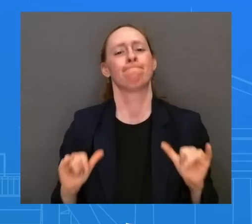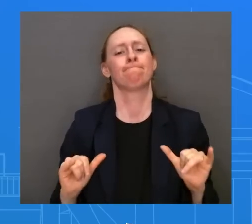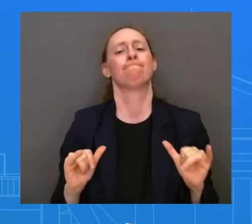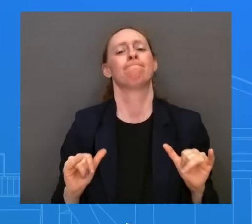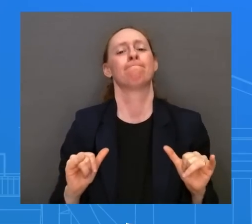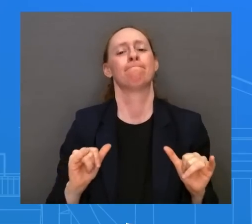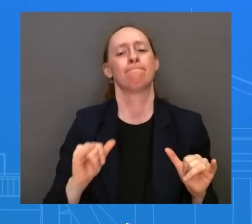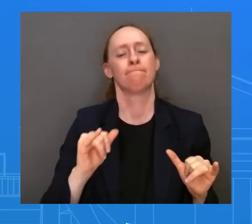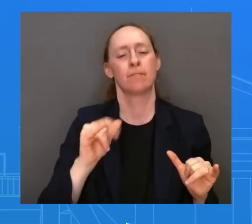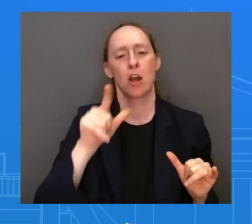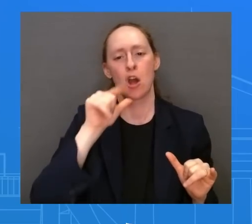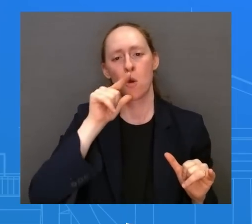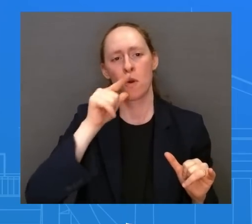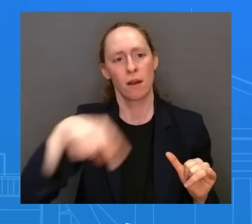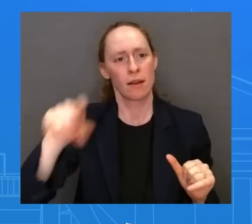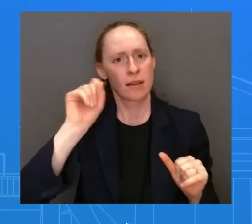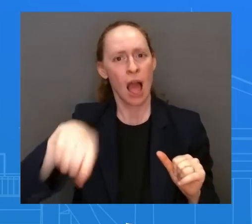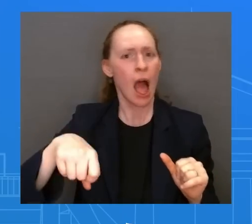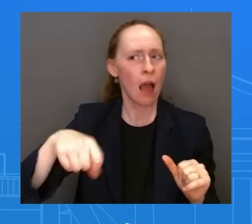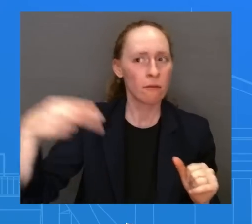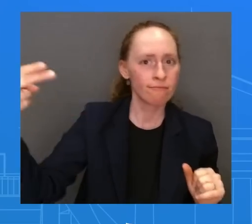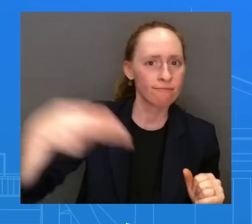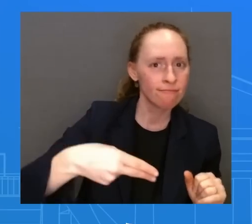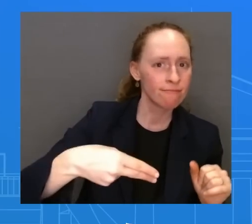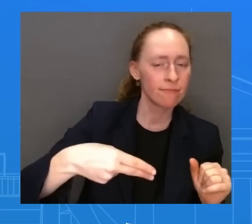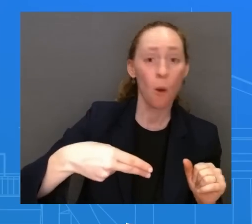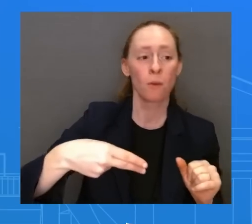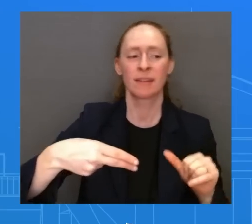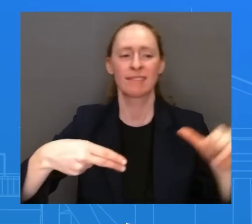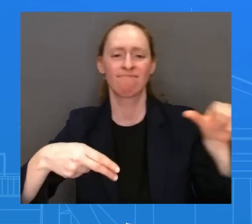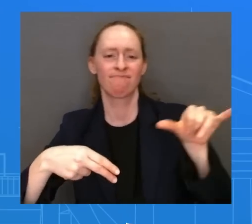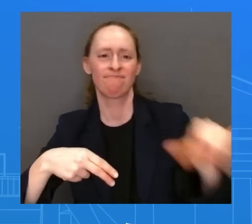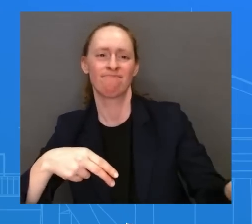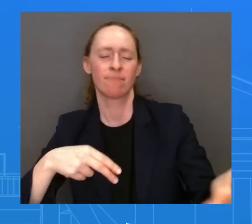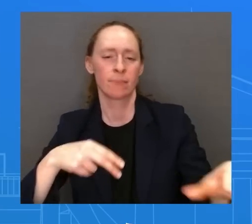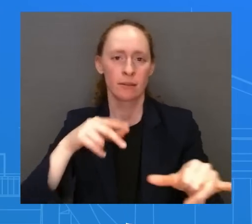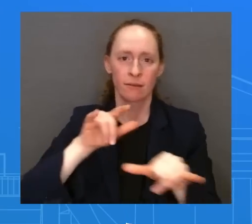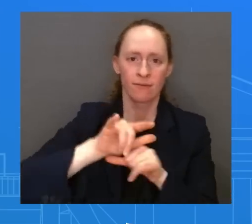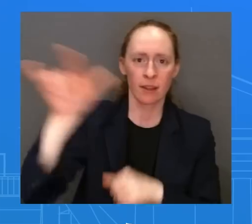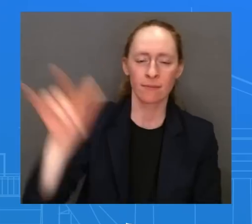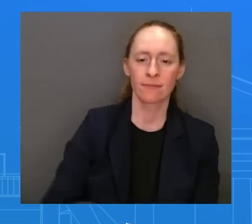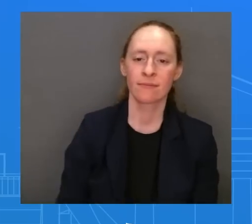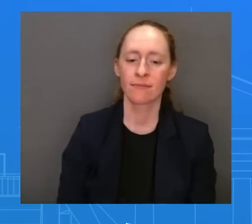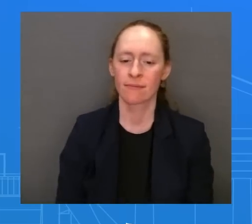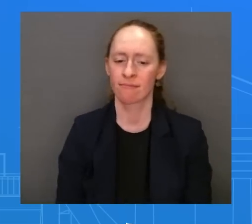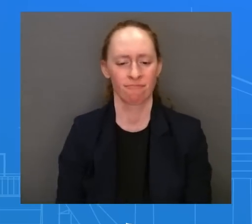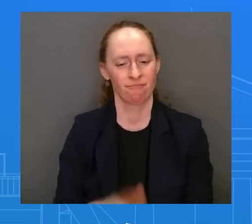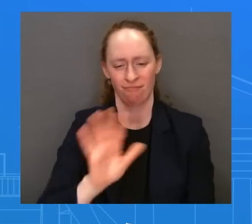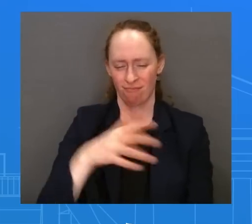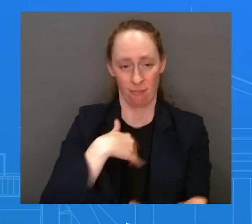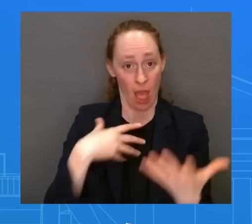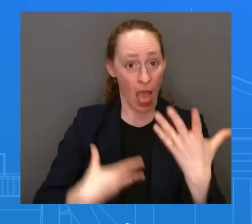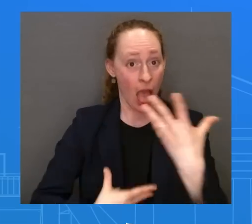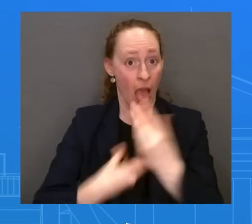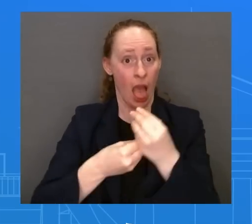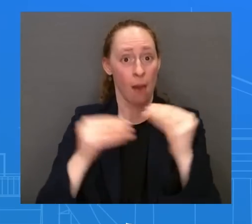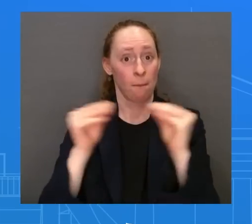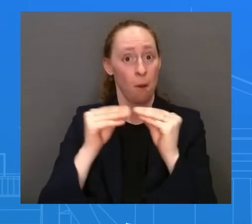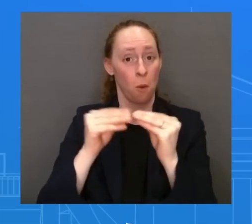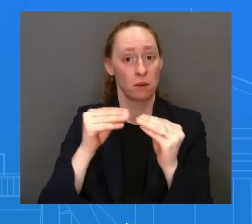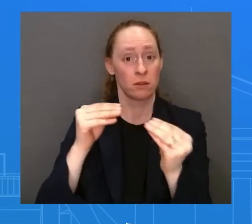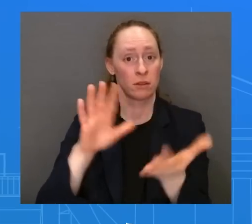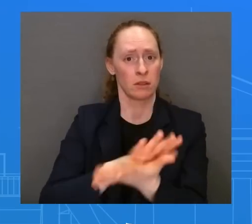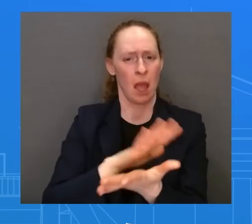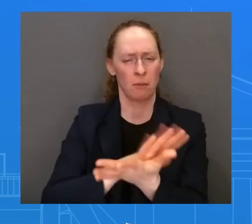uh the document that you have today or my comments uh today um but I'm actually glad for the question